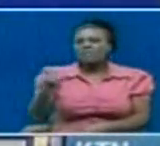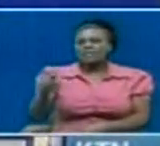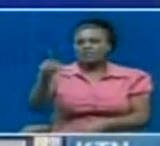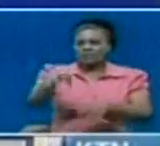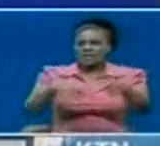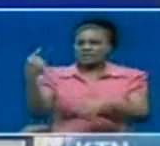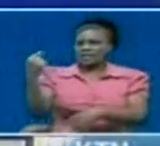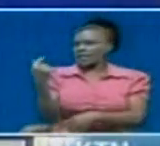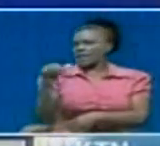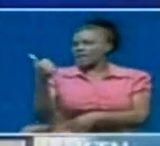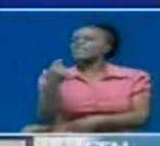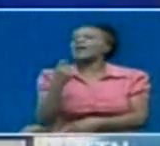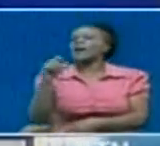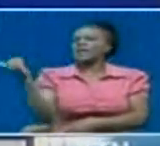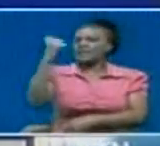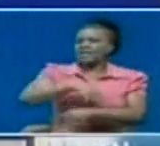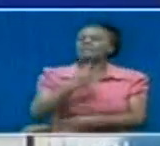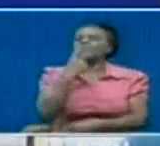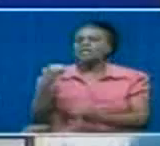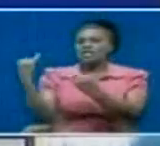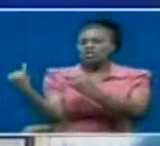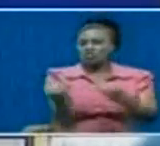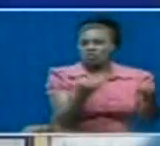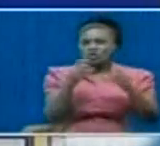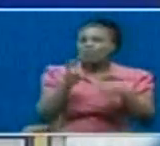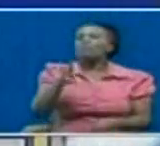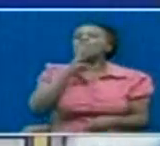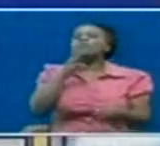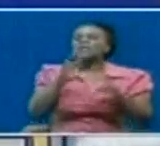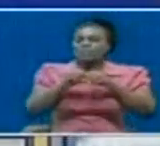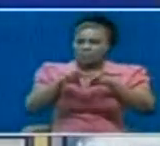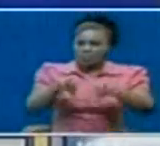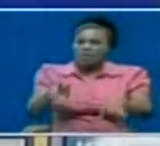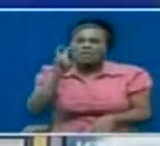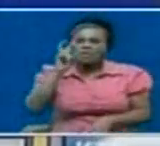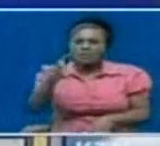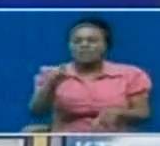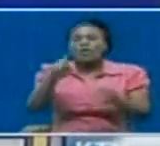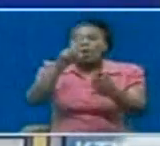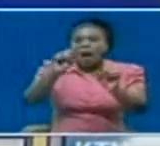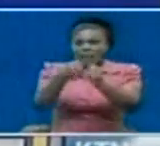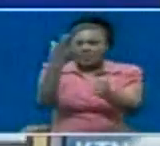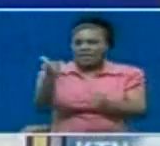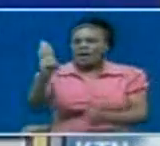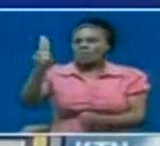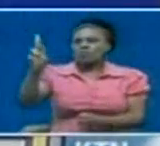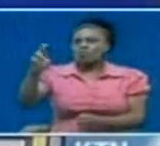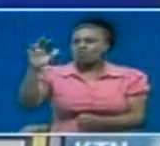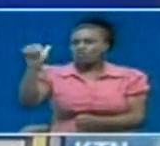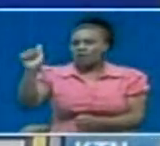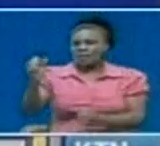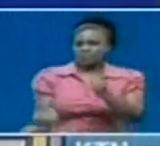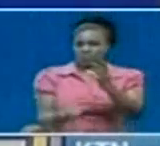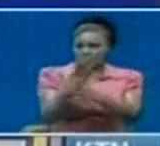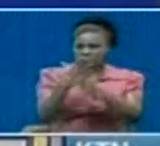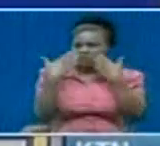Narok the other day, kind of introducing irrigation. You see what we are doing in Bura. These are some of the things we have initiated that the